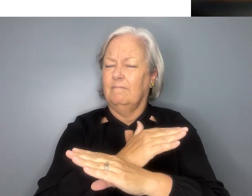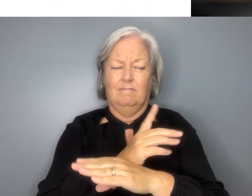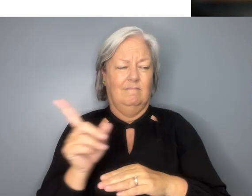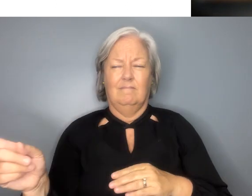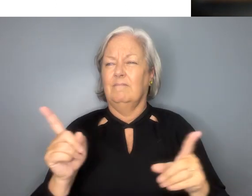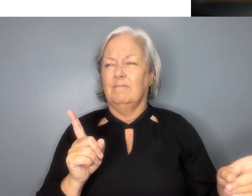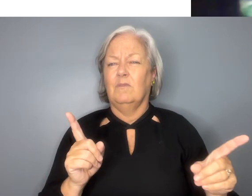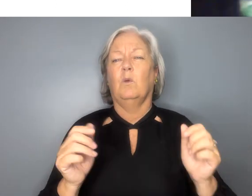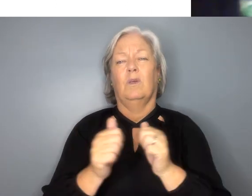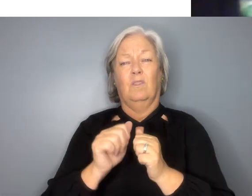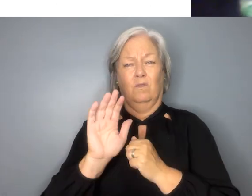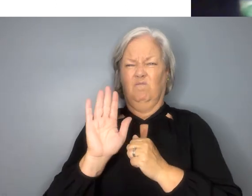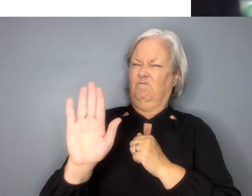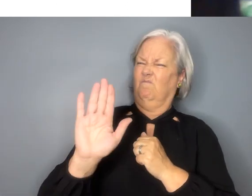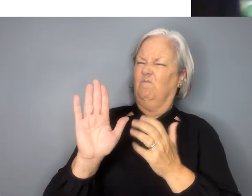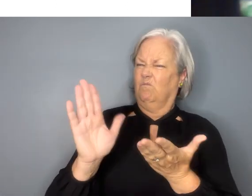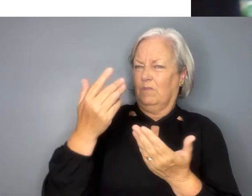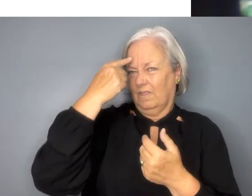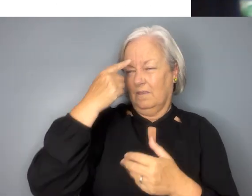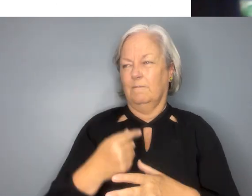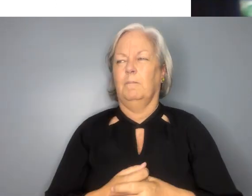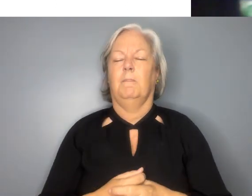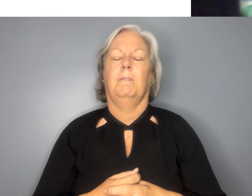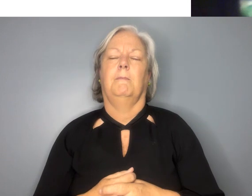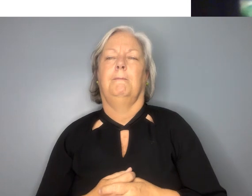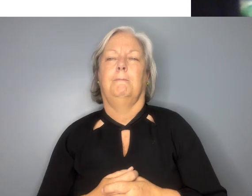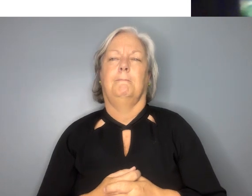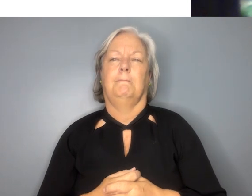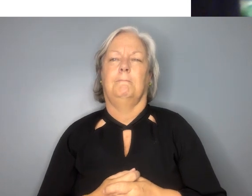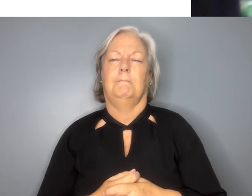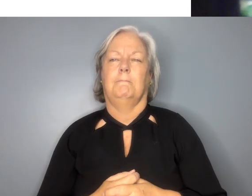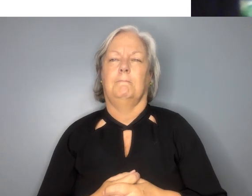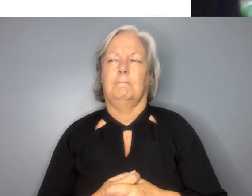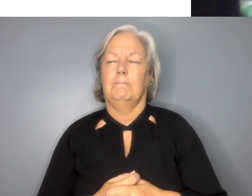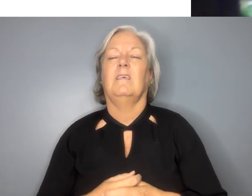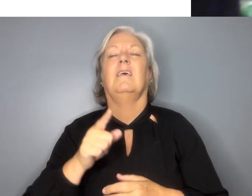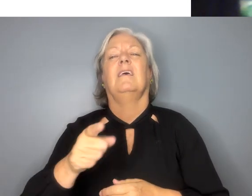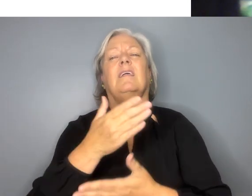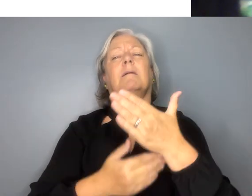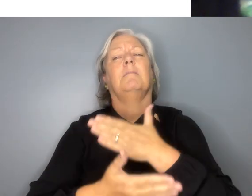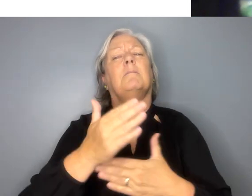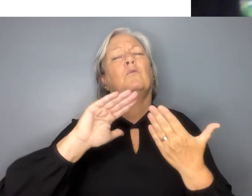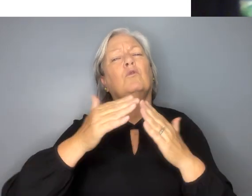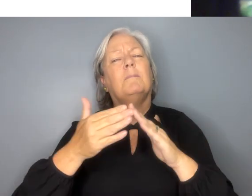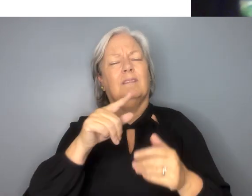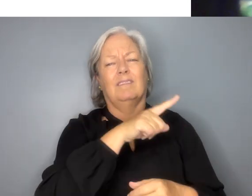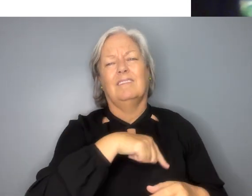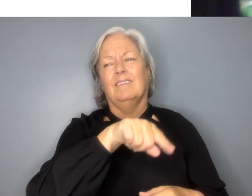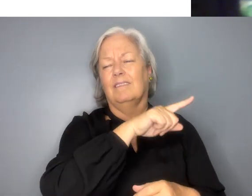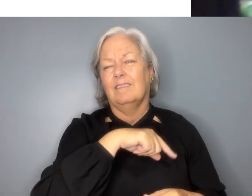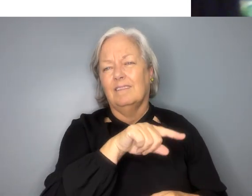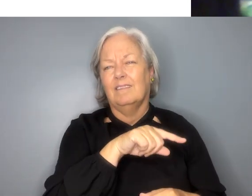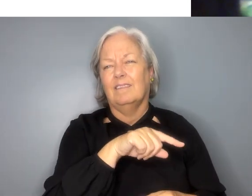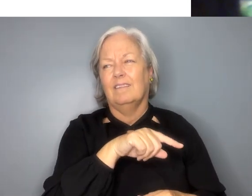you're supporters in your own way? I feel like the disability community has